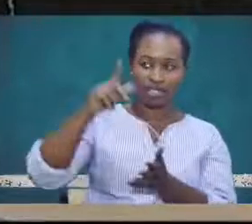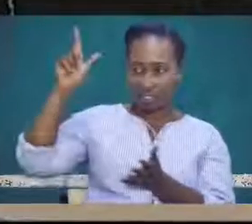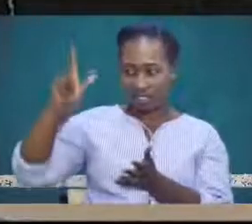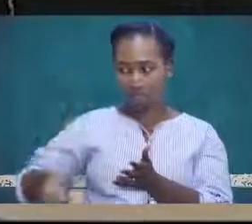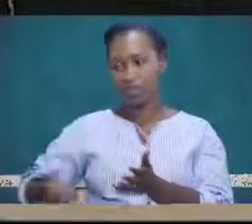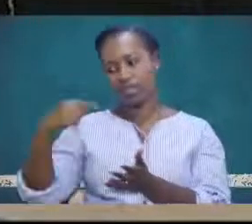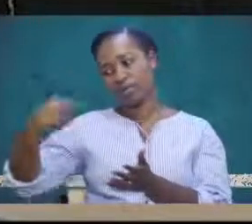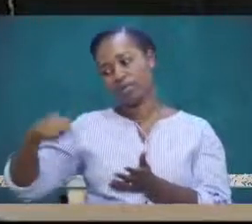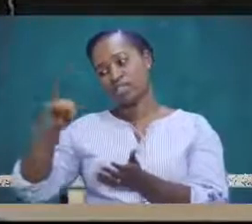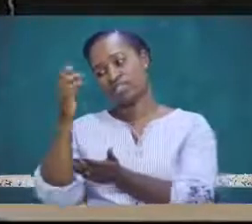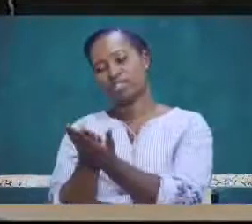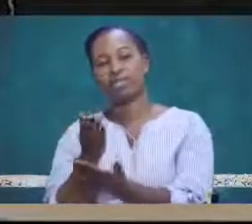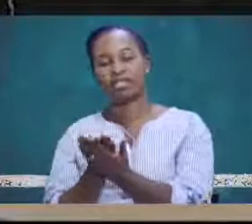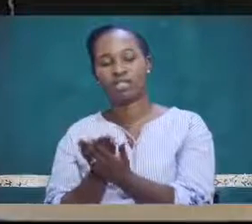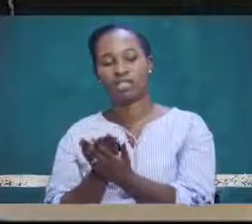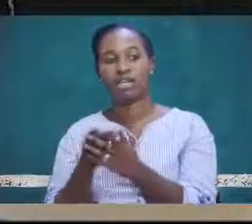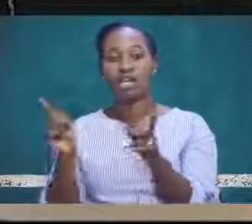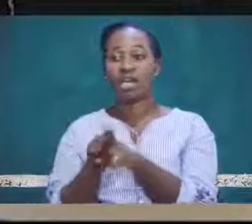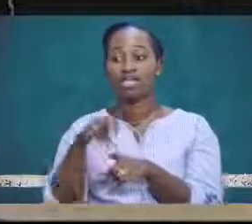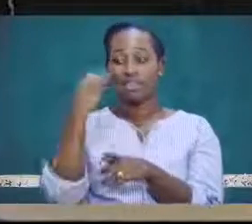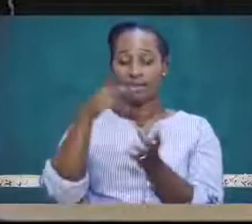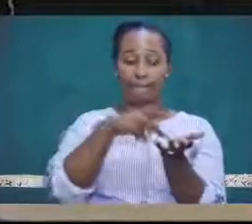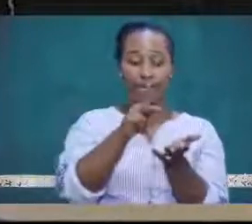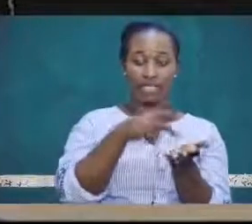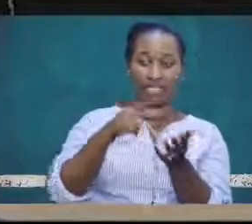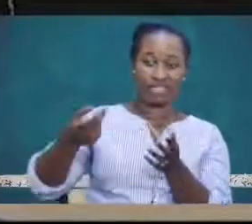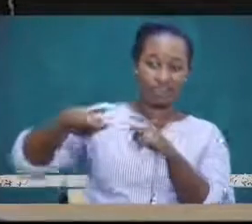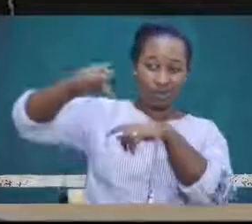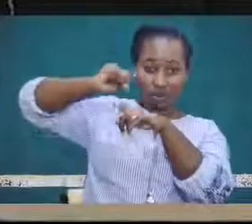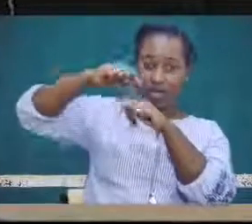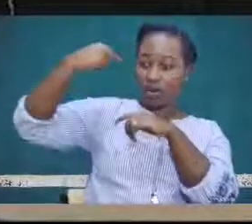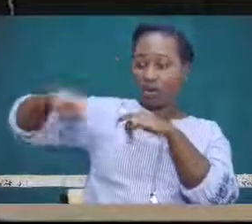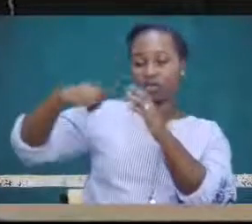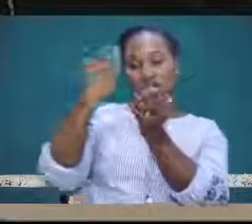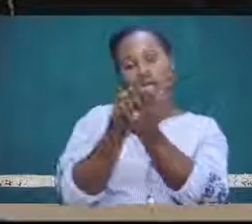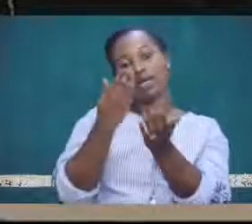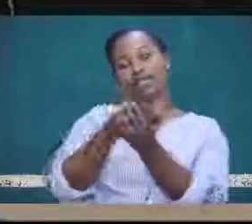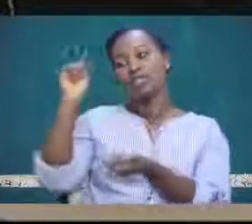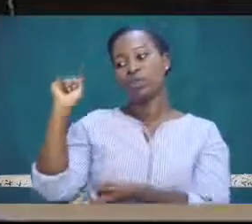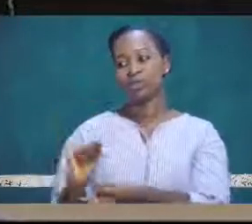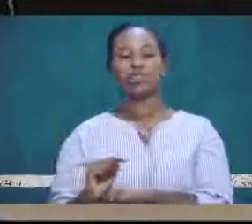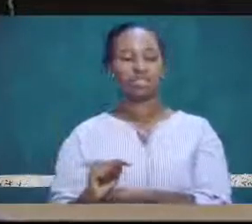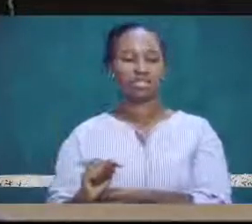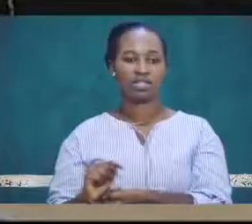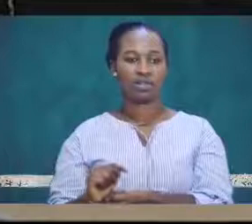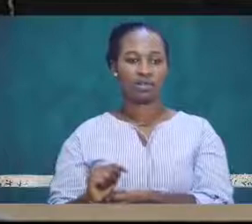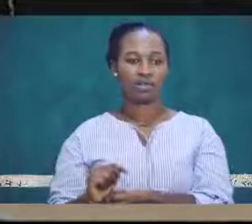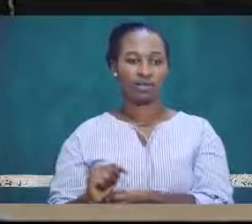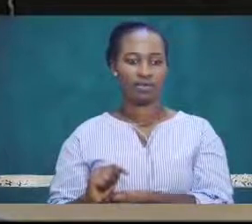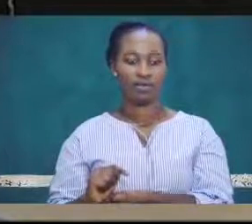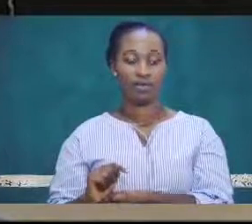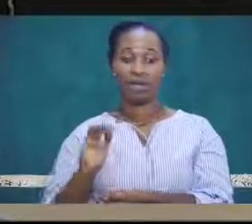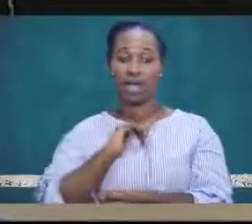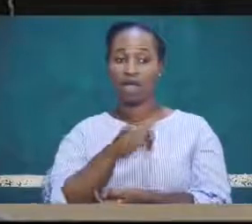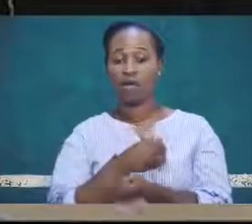quantity demanded. As price increases, quantity demanded reduces, and vice versa. Therefore, here, our